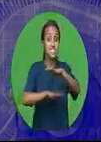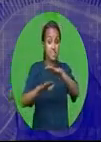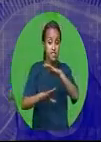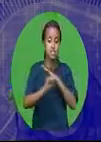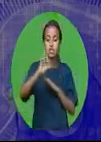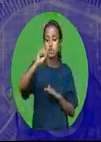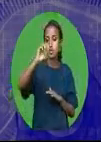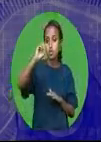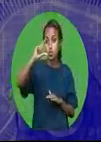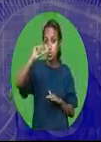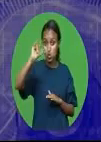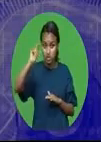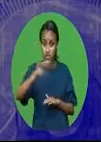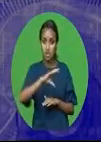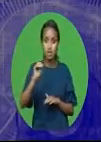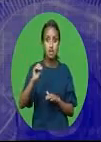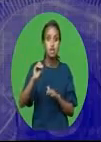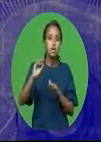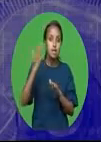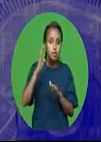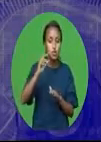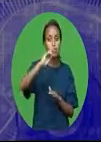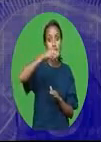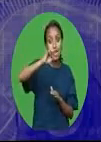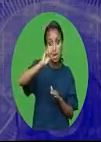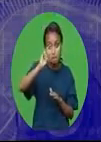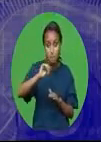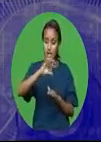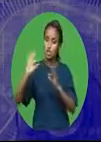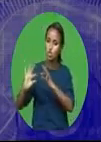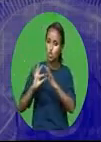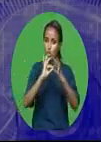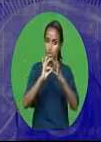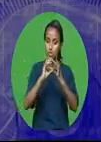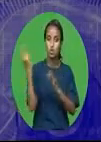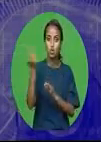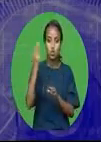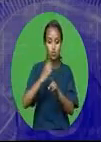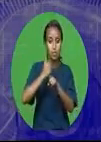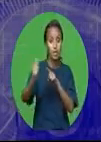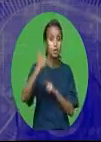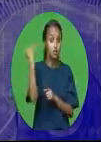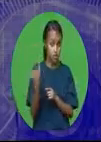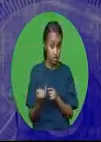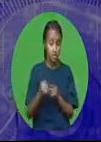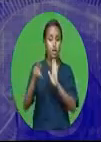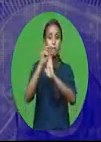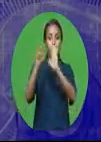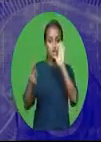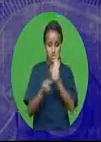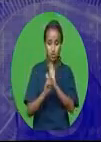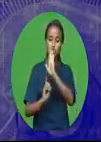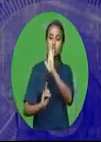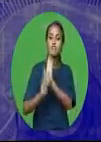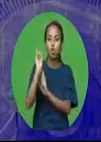solid, the types of hem and joint used in sheet metal drawing, and the principle of